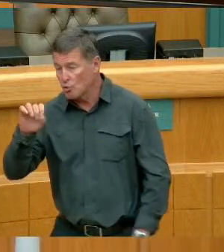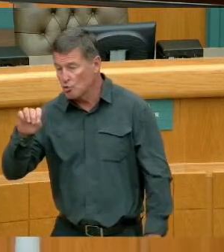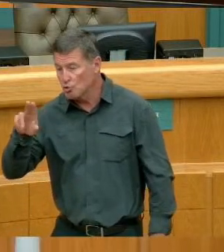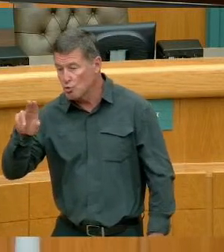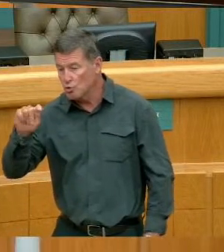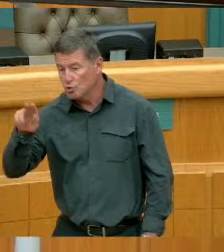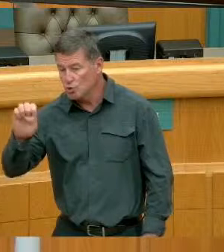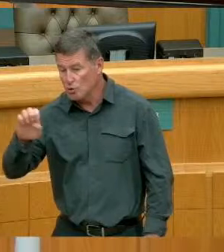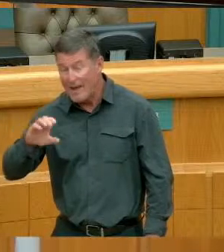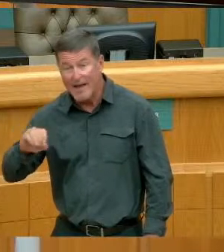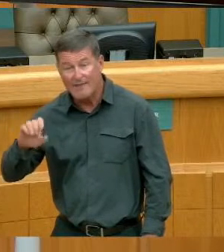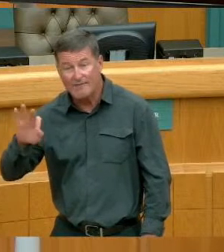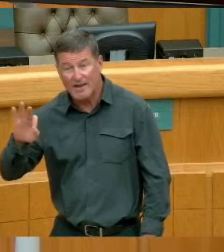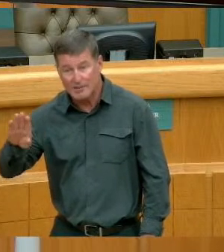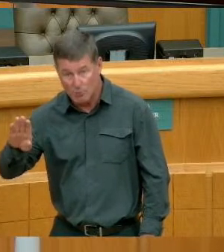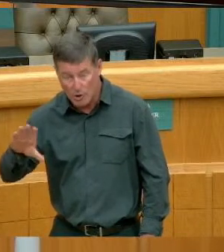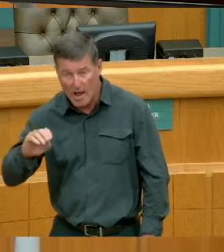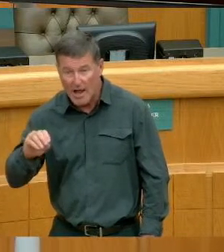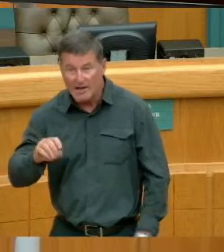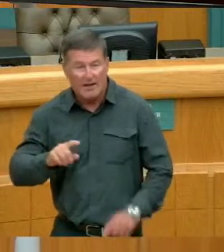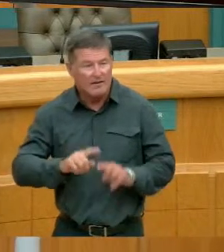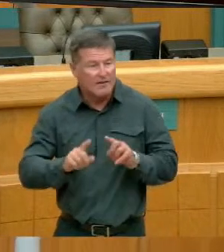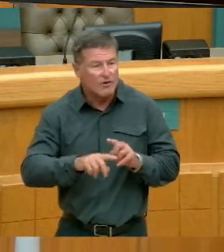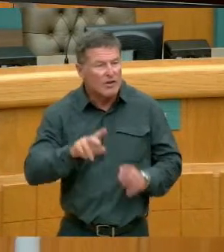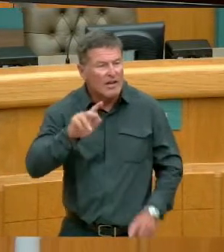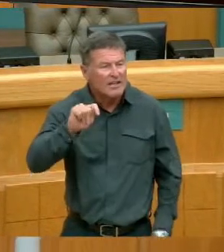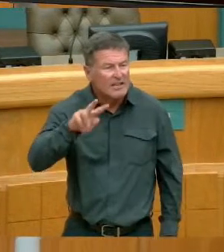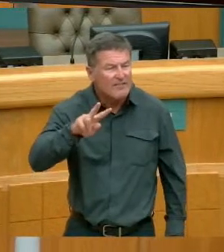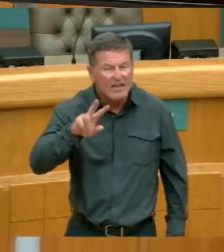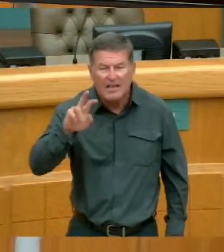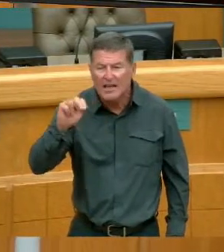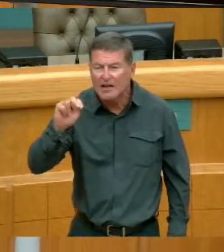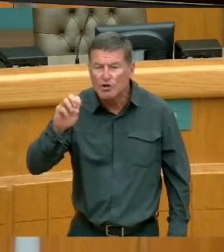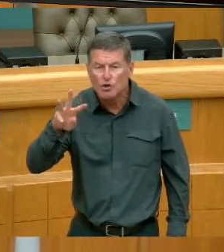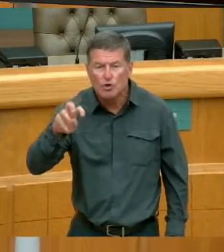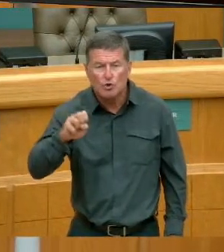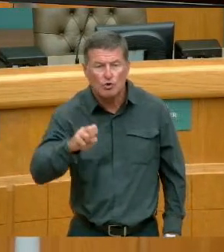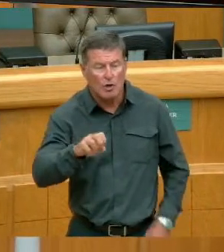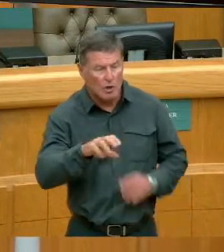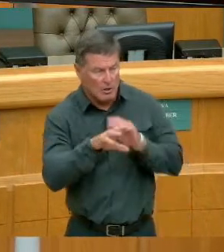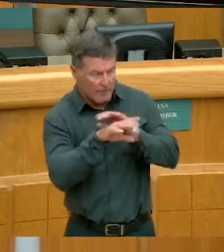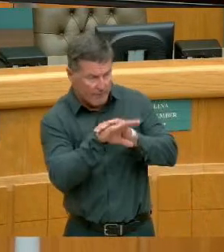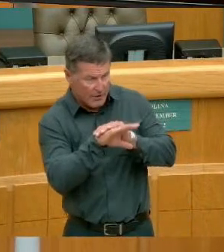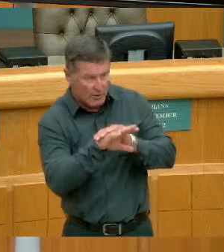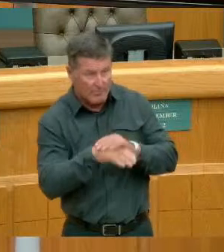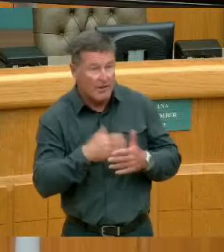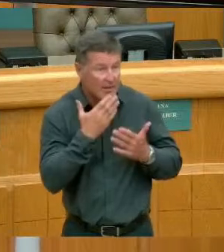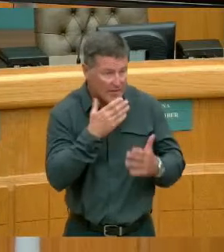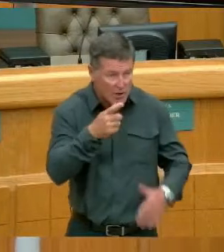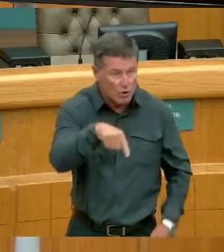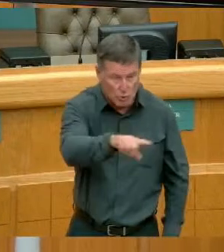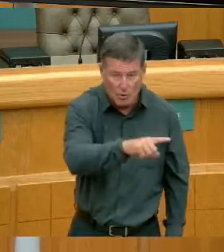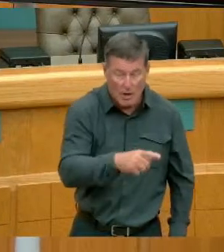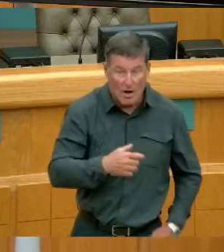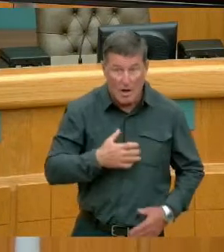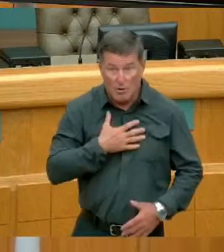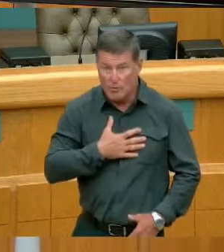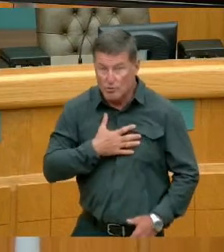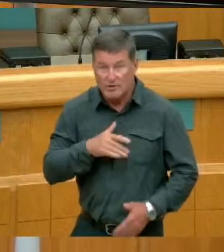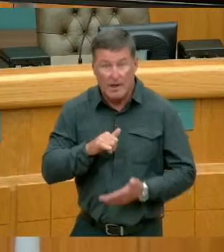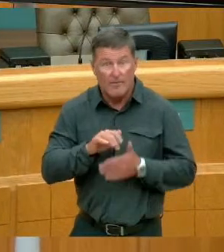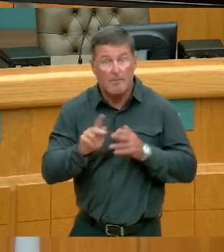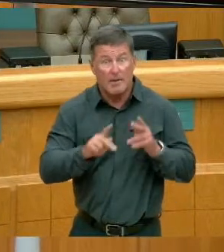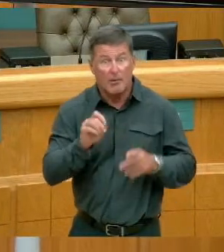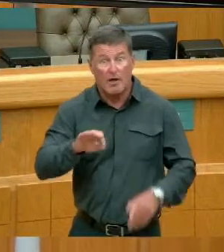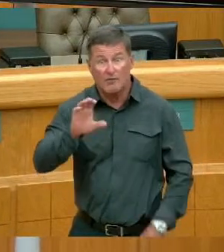covering it, or the community's affiliates that are covering it today live. We appreciate the community watching.